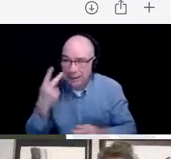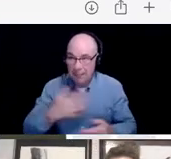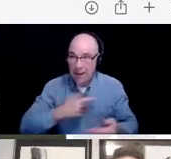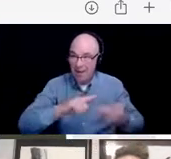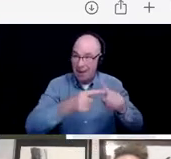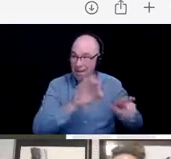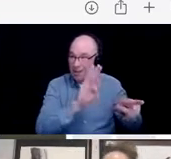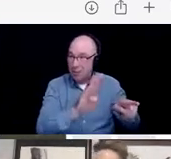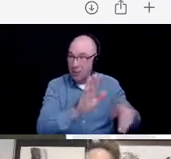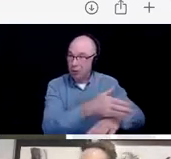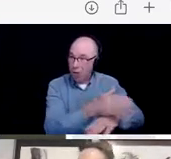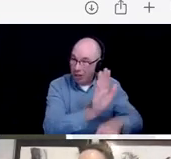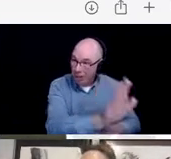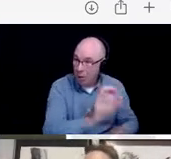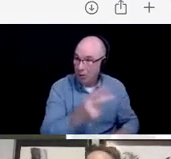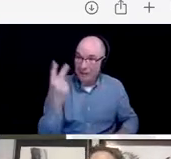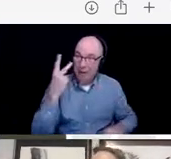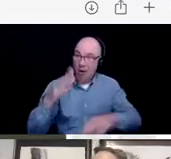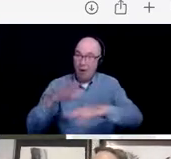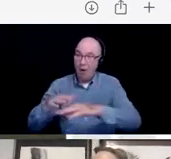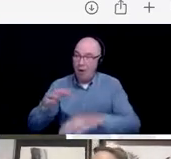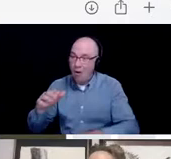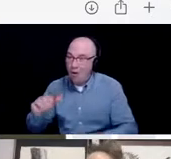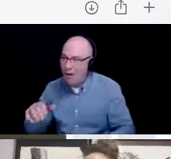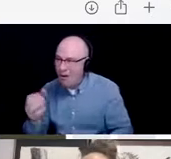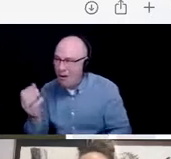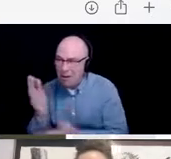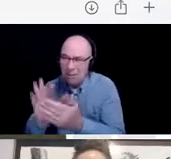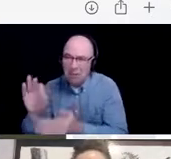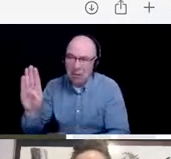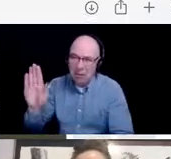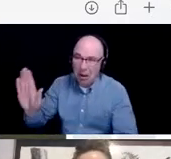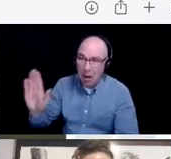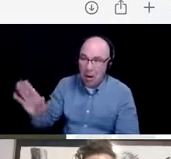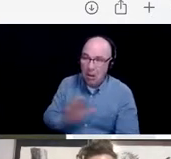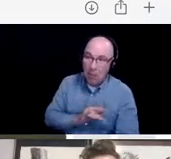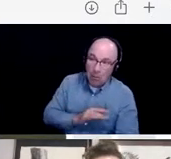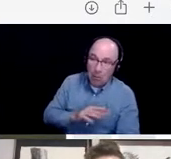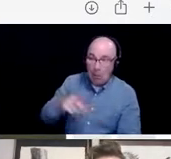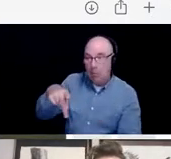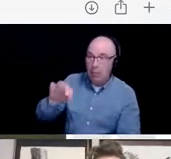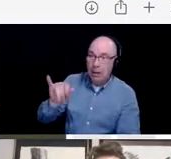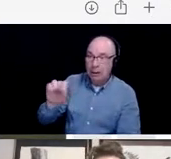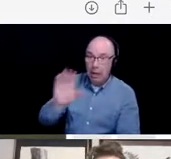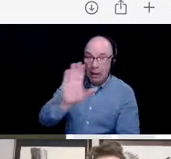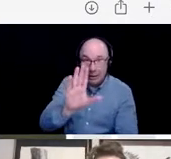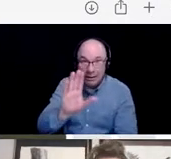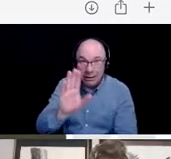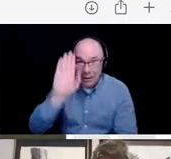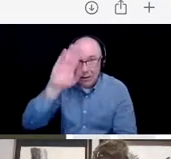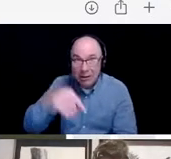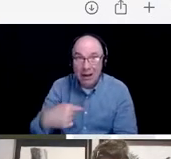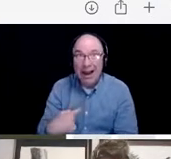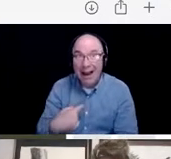Facebook sharing this, or I've seen it on a few friends' Facebook, and they're really loving it. And guess what? I'm the one in